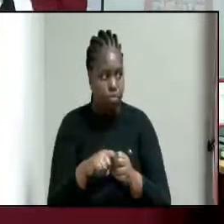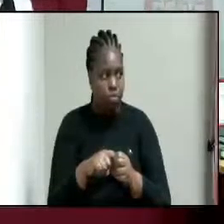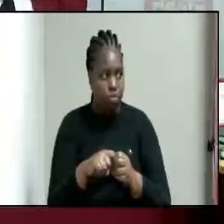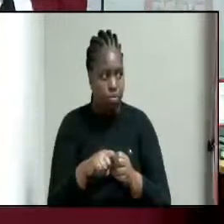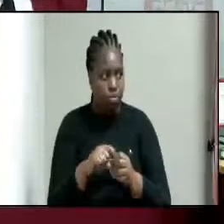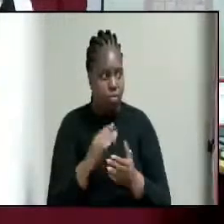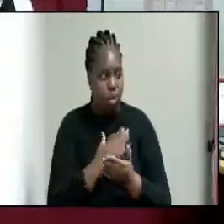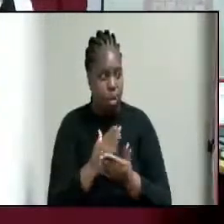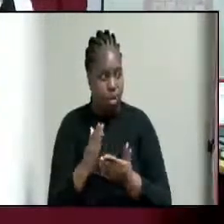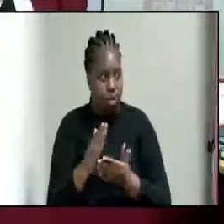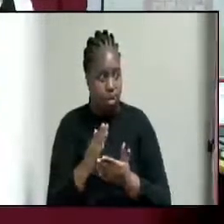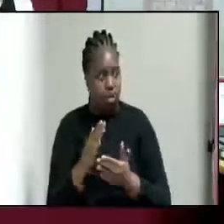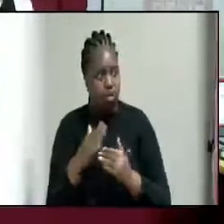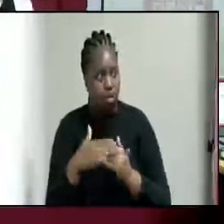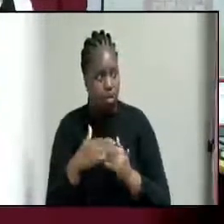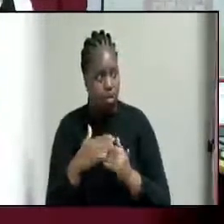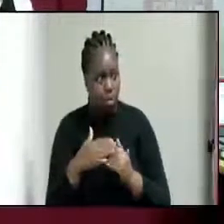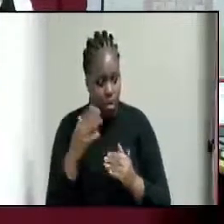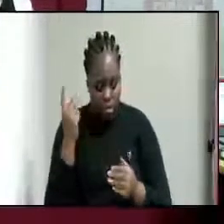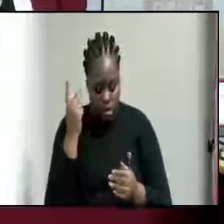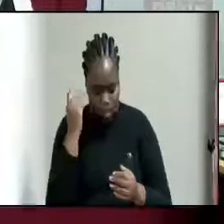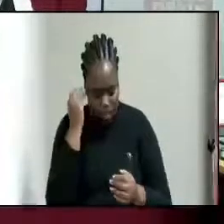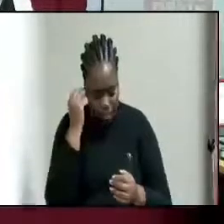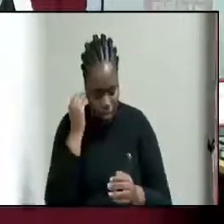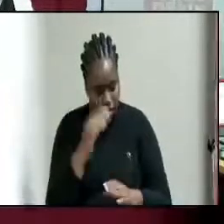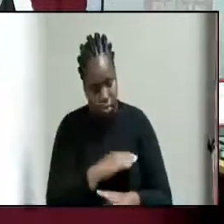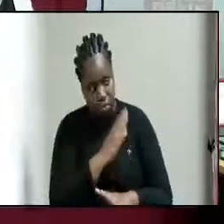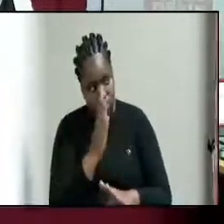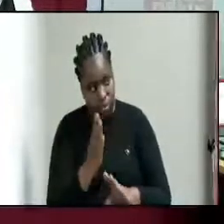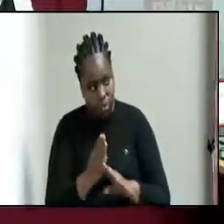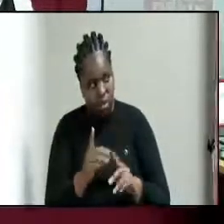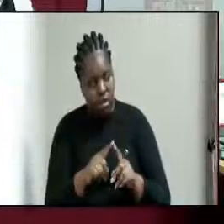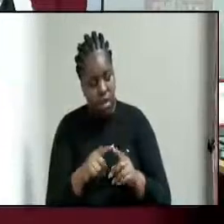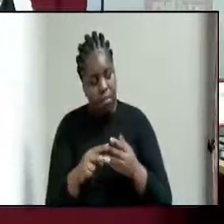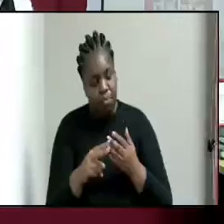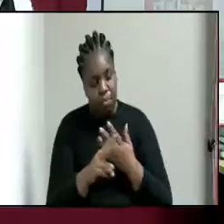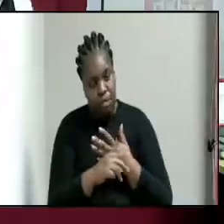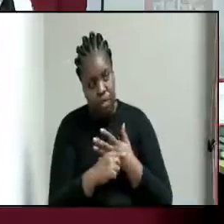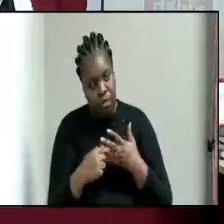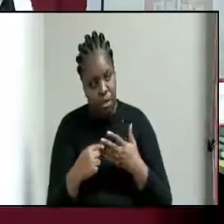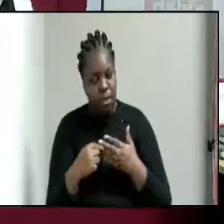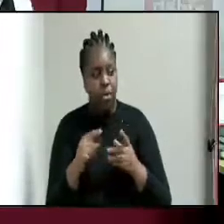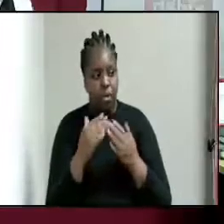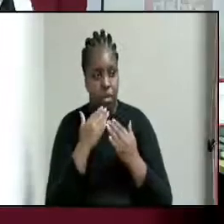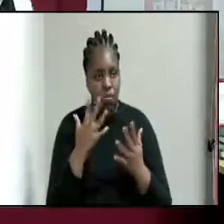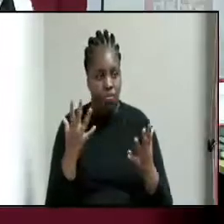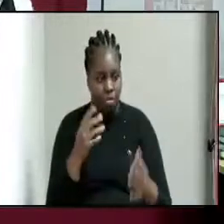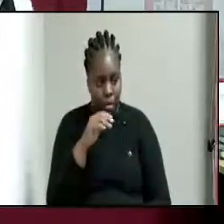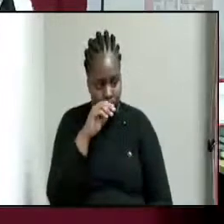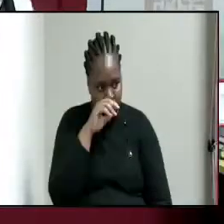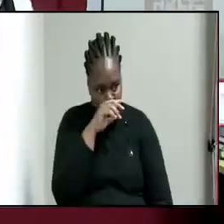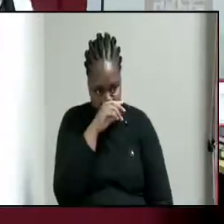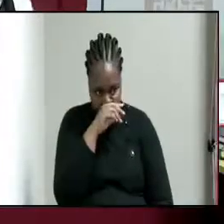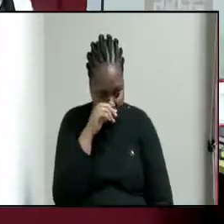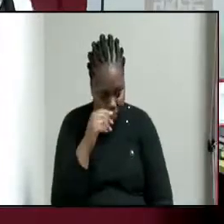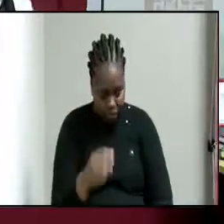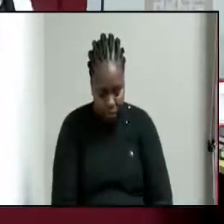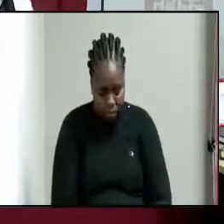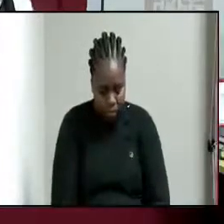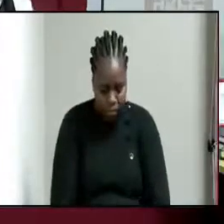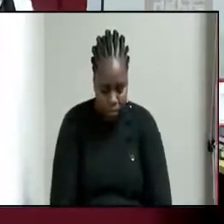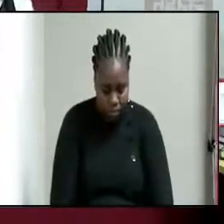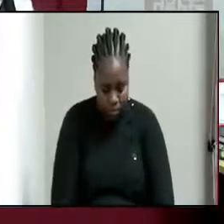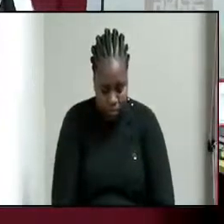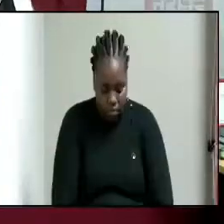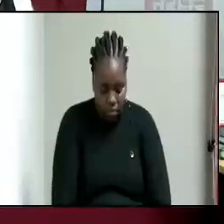some very crucial information that will be forthcoming throughout the day and the week. So thanks so much. Yeah, well, cool. Thank you so much for